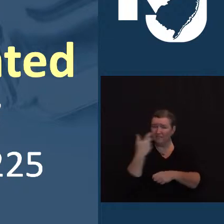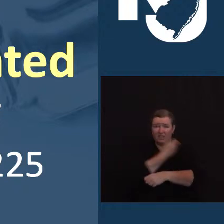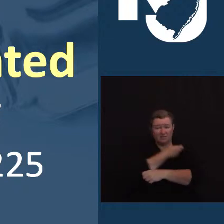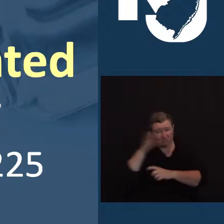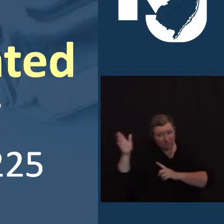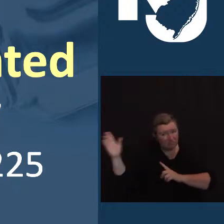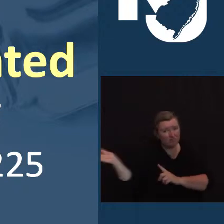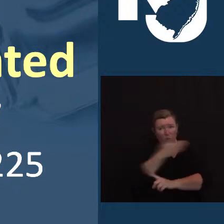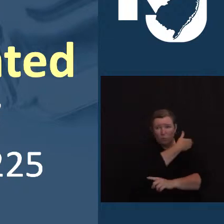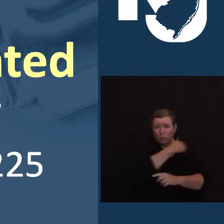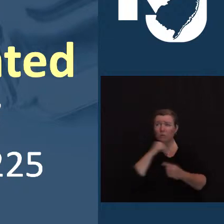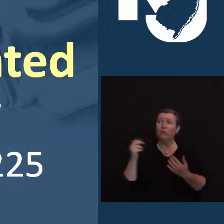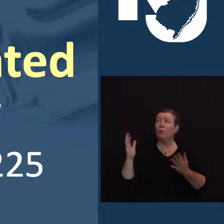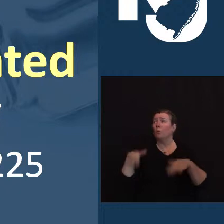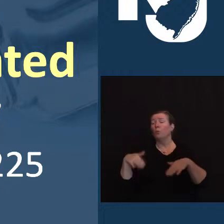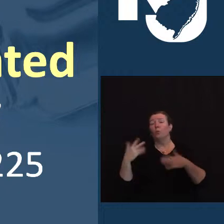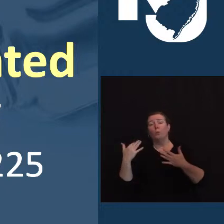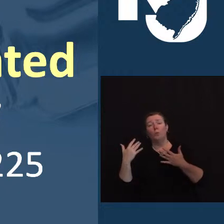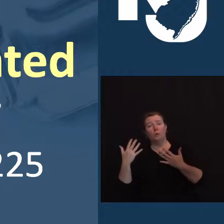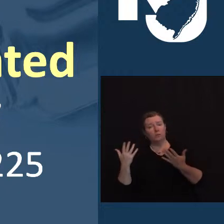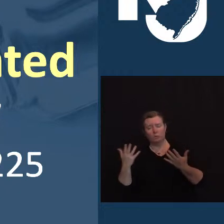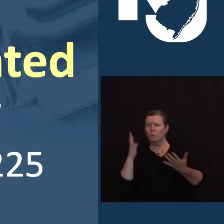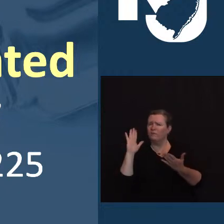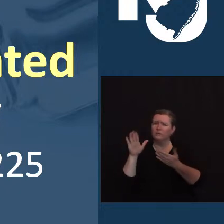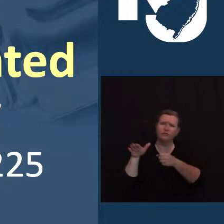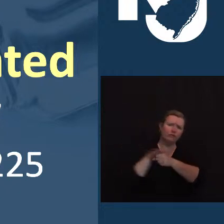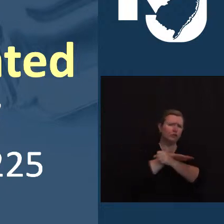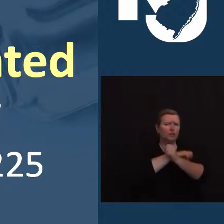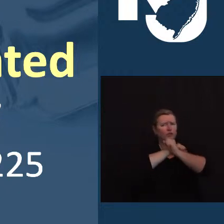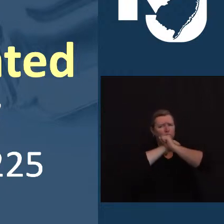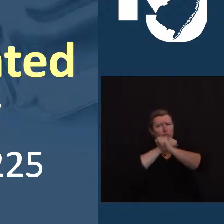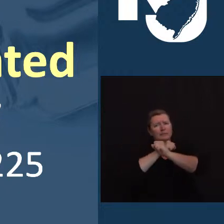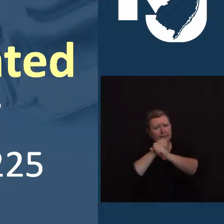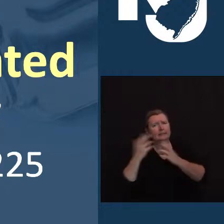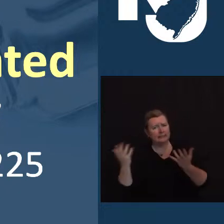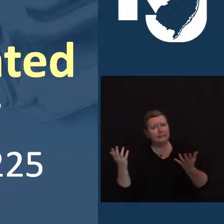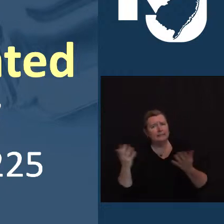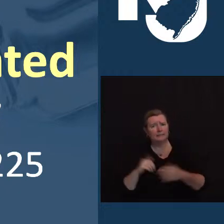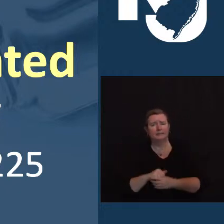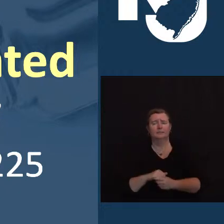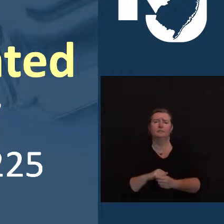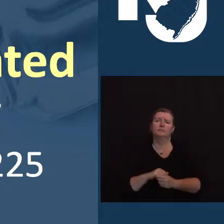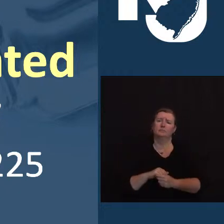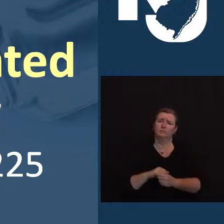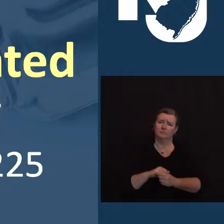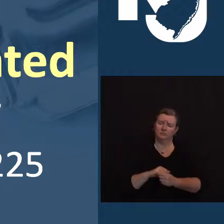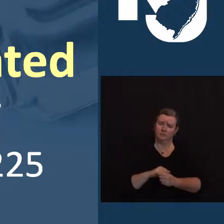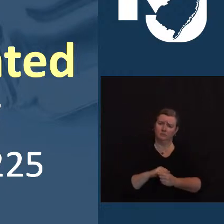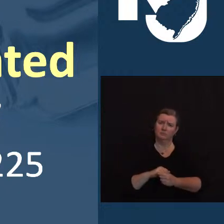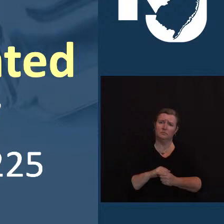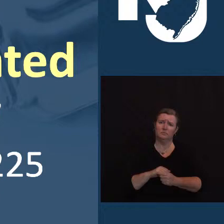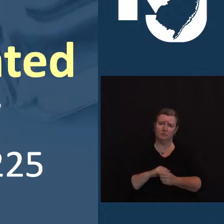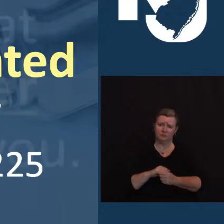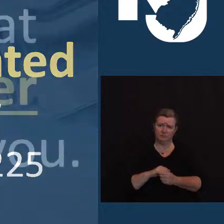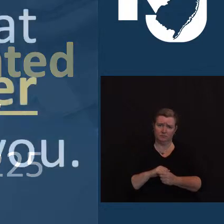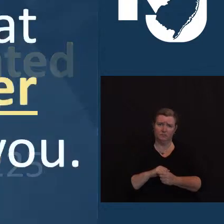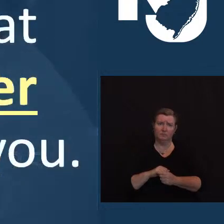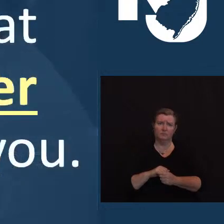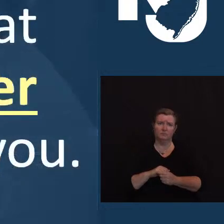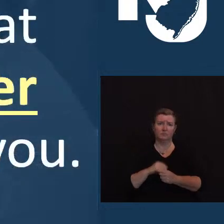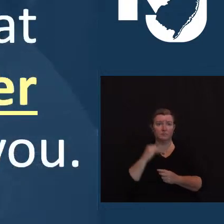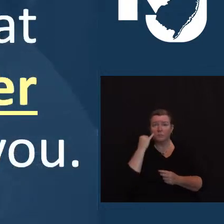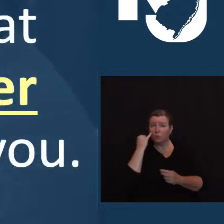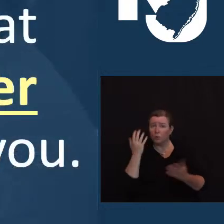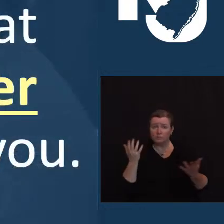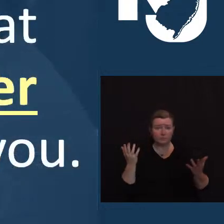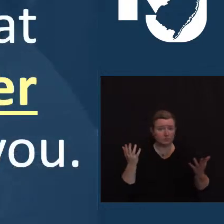get the full measure of protection that these vaccines provide, and we'll show those numbers in just a minute. If for some reason